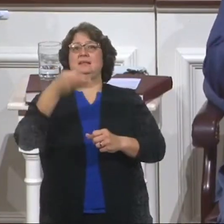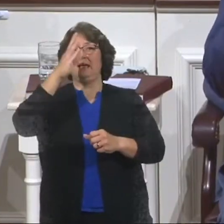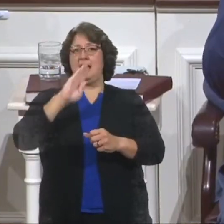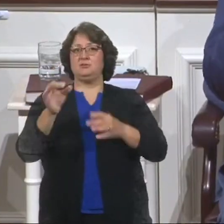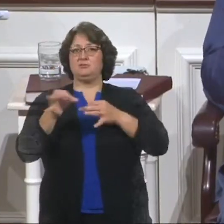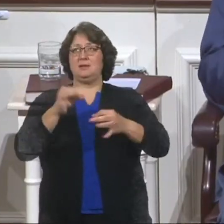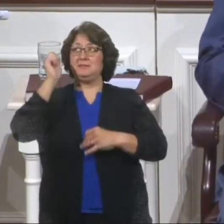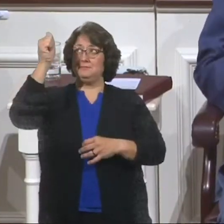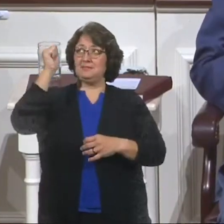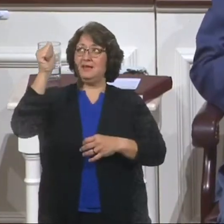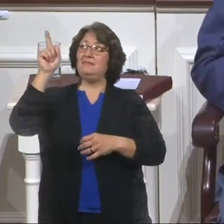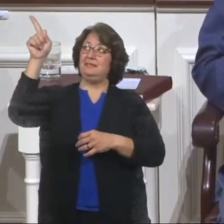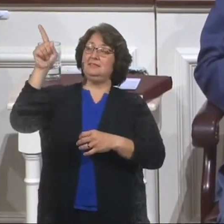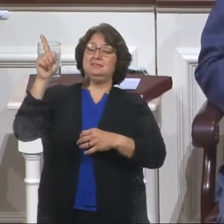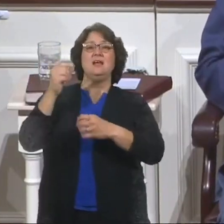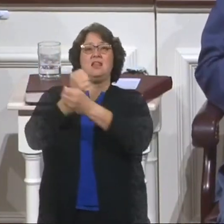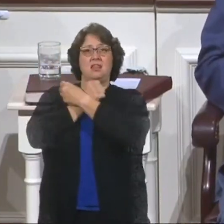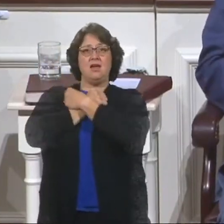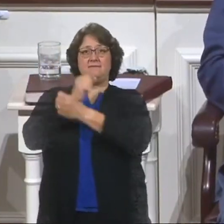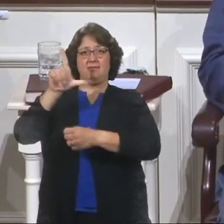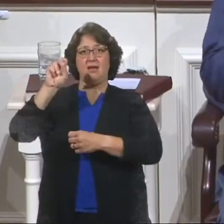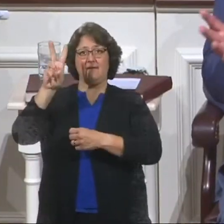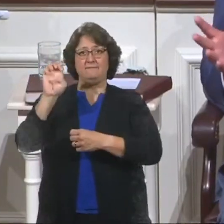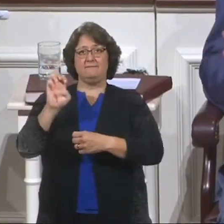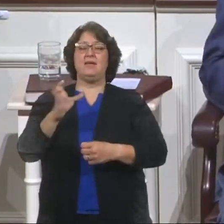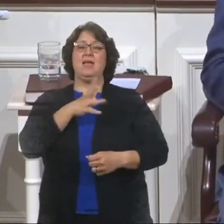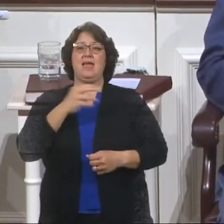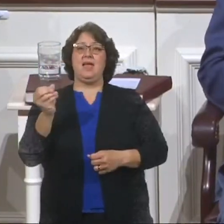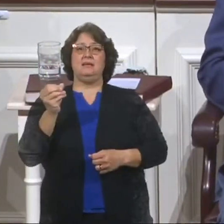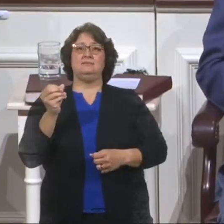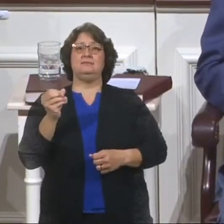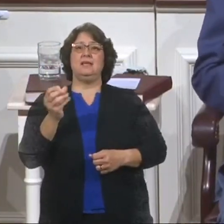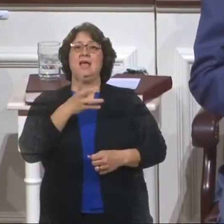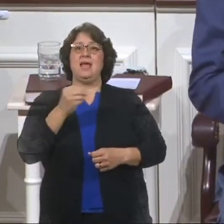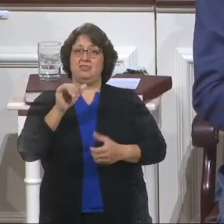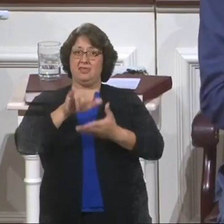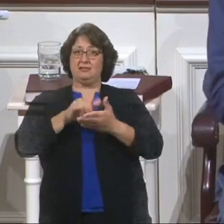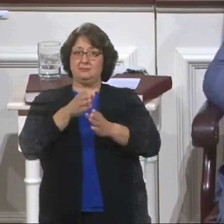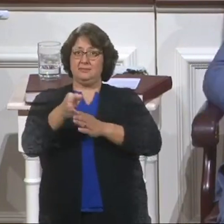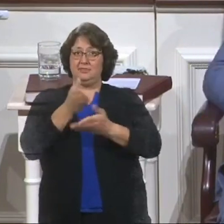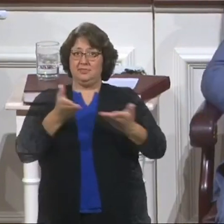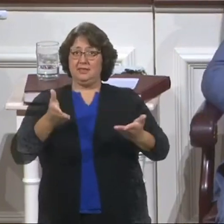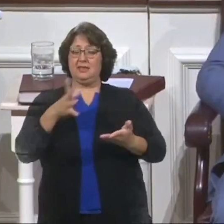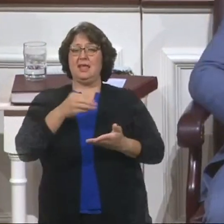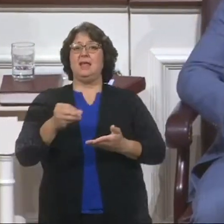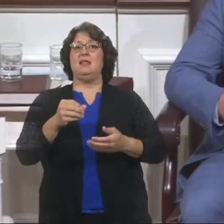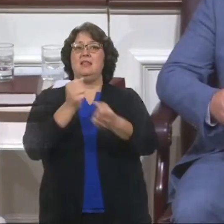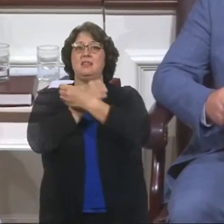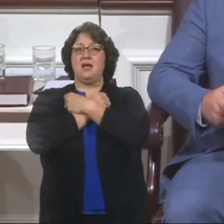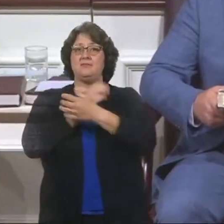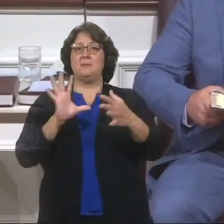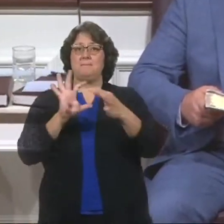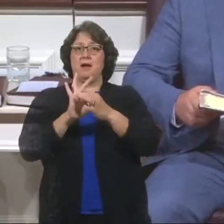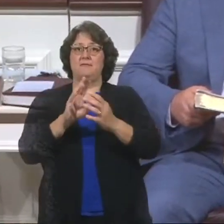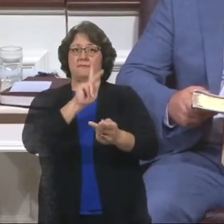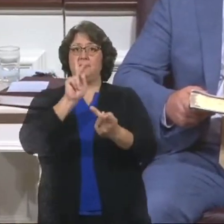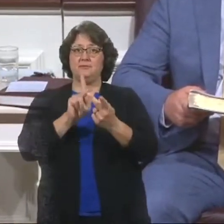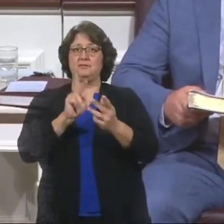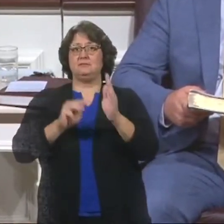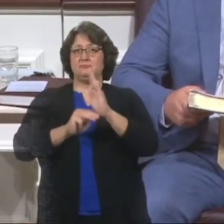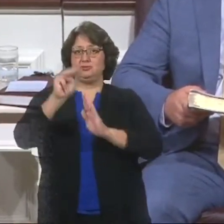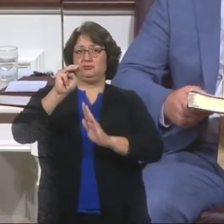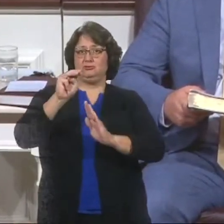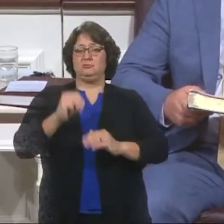is love. And it's definitely one of the major things. Love is the bond of perfectness. It is the bond of a